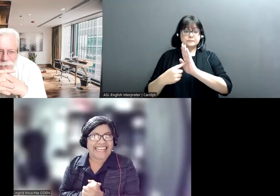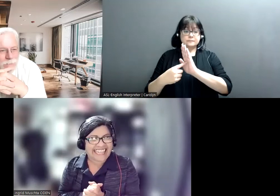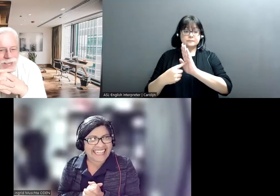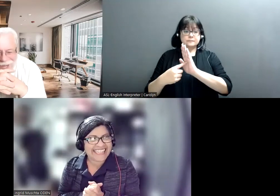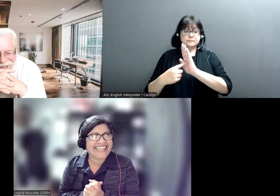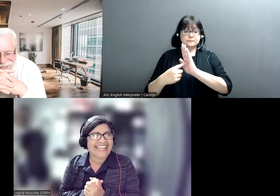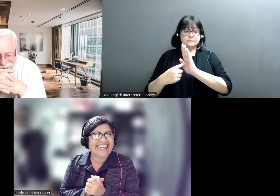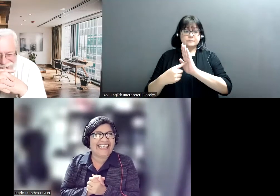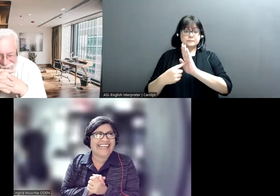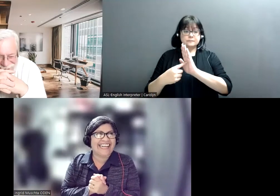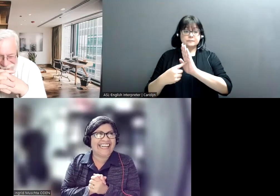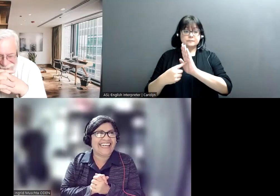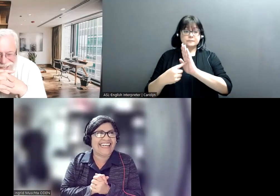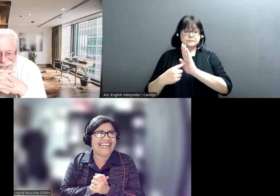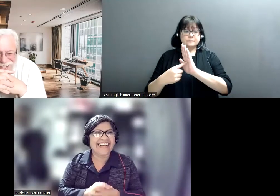your fault.